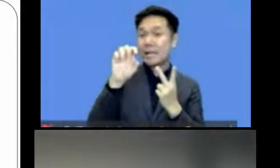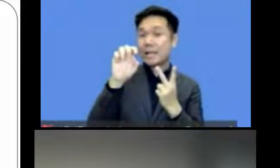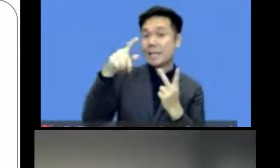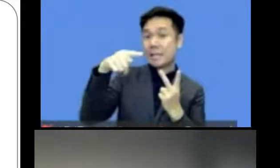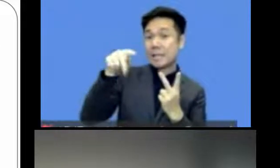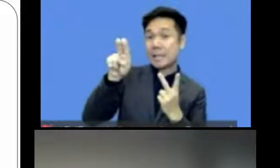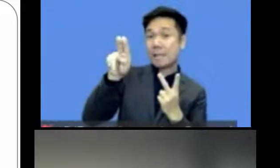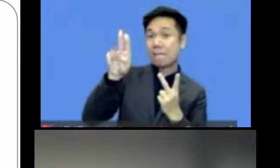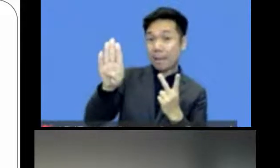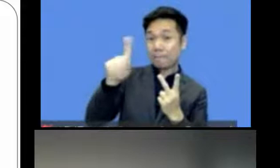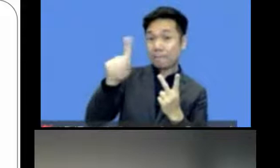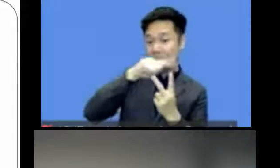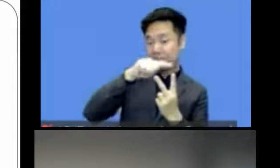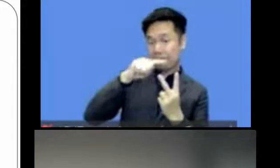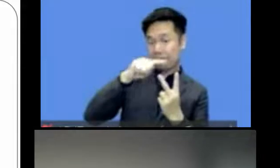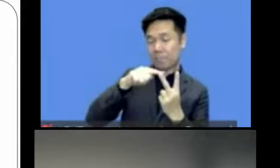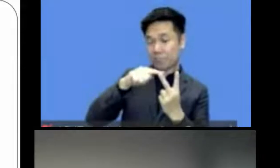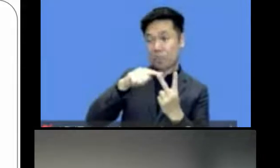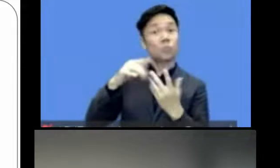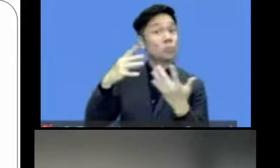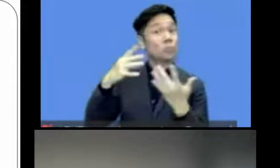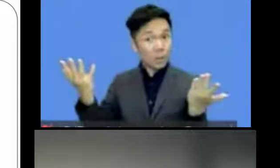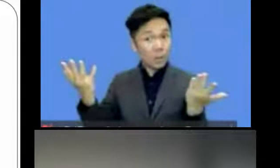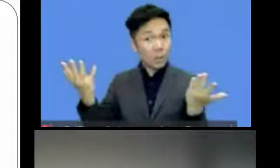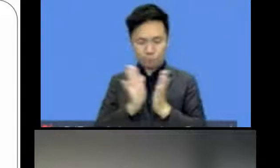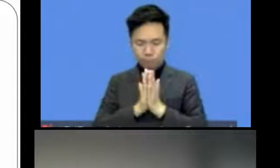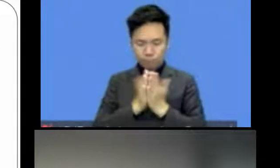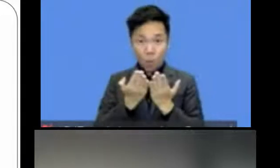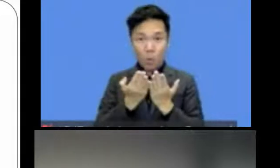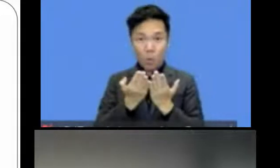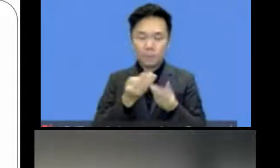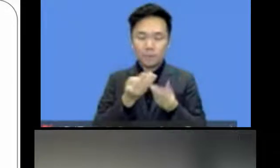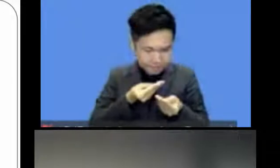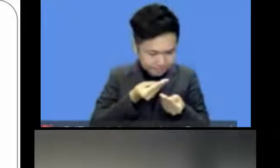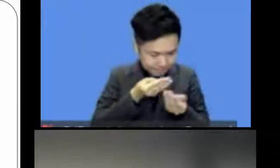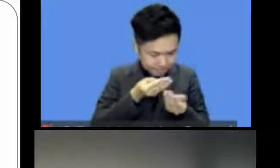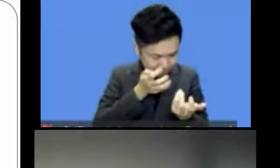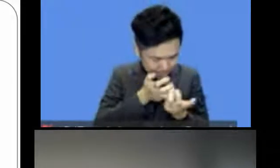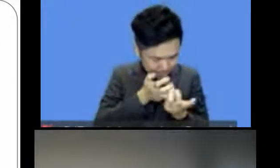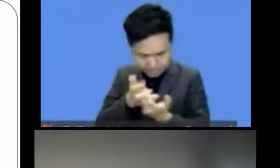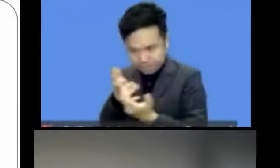students with print disabilities. And right now, it's